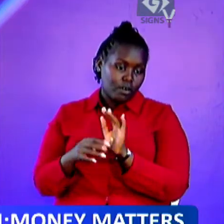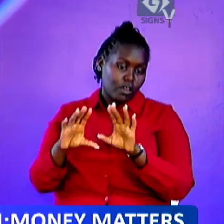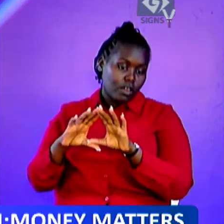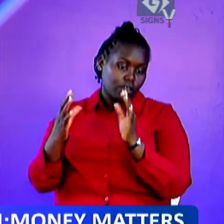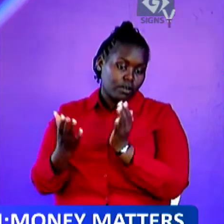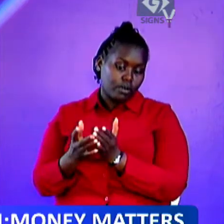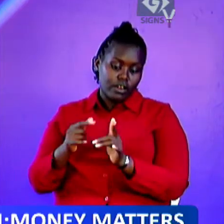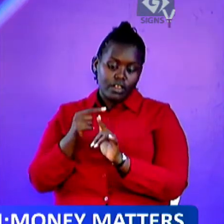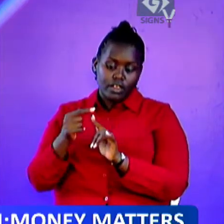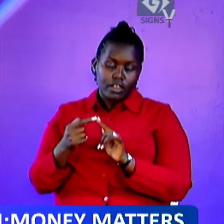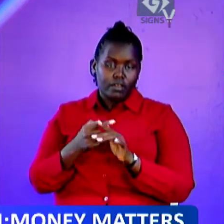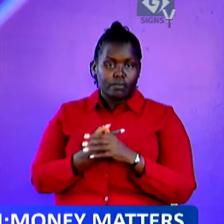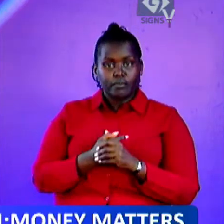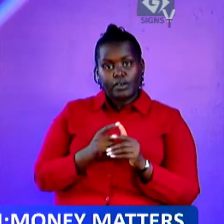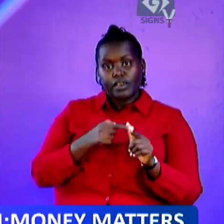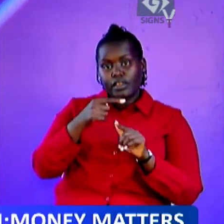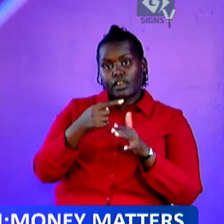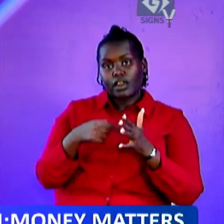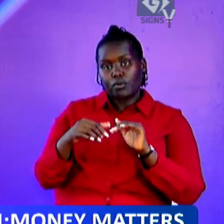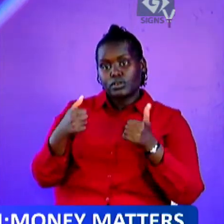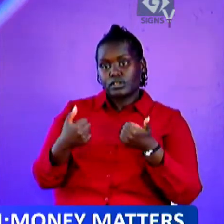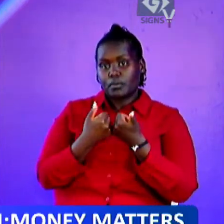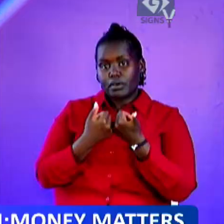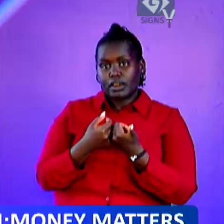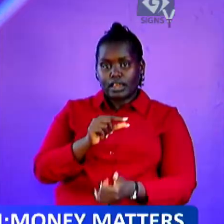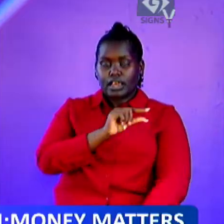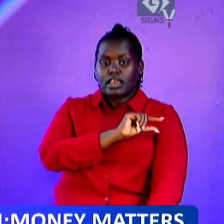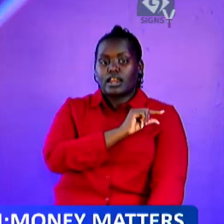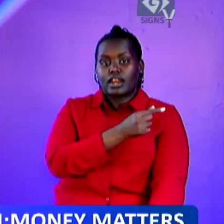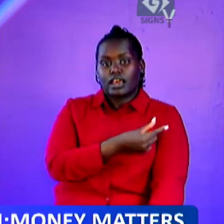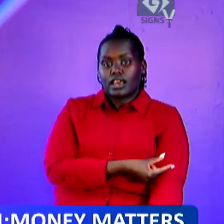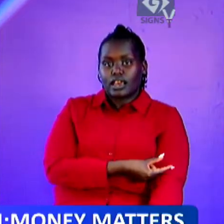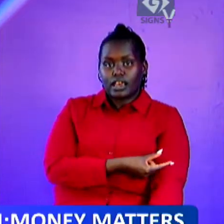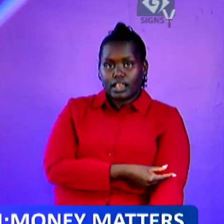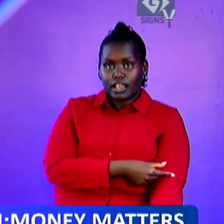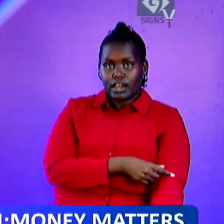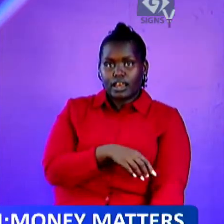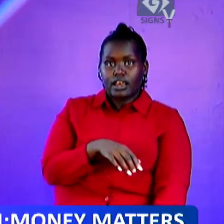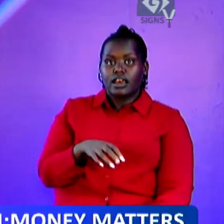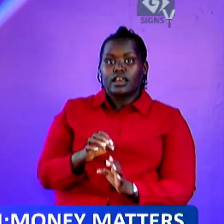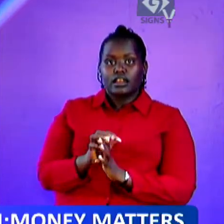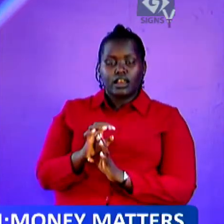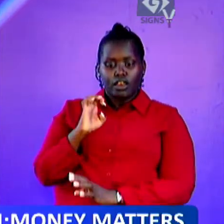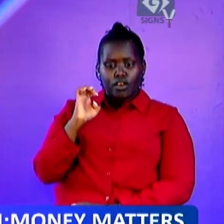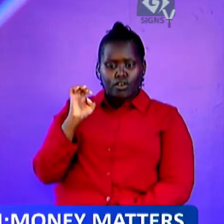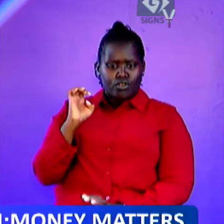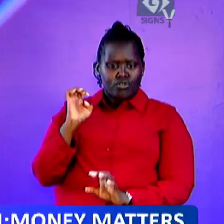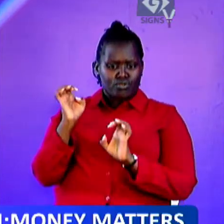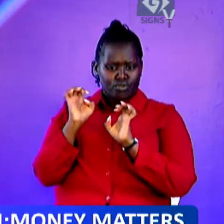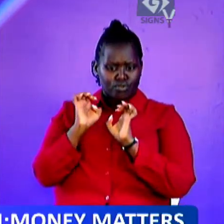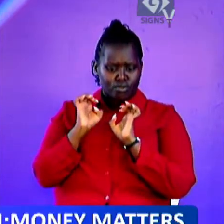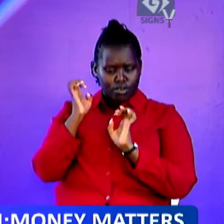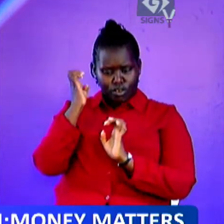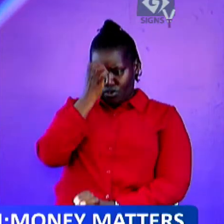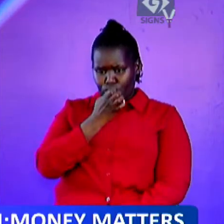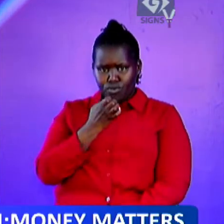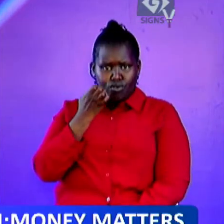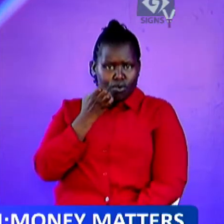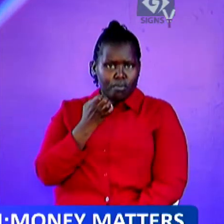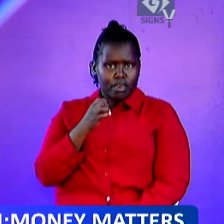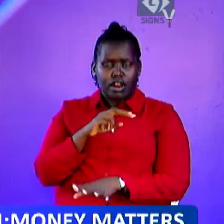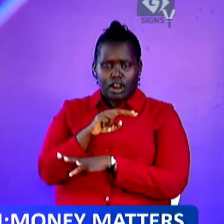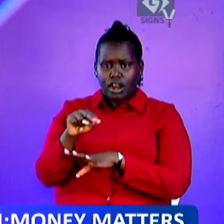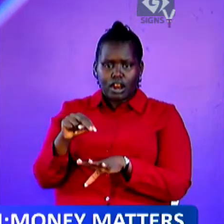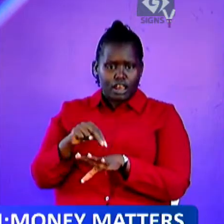Then what happened in Ghana, and I think a European nation, if I'm not wrong, Greece? Would you consider the